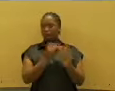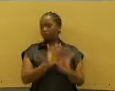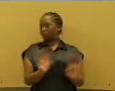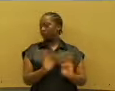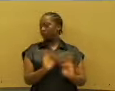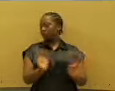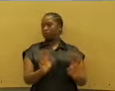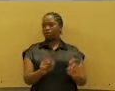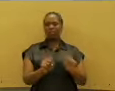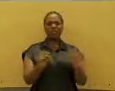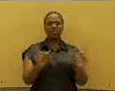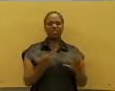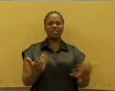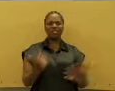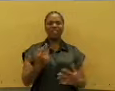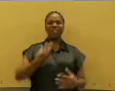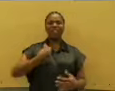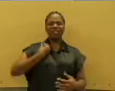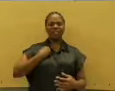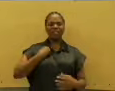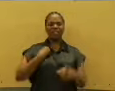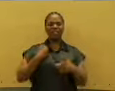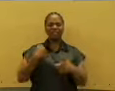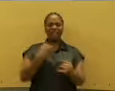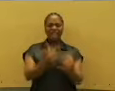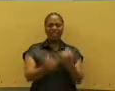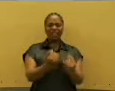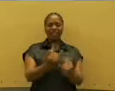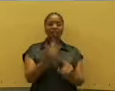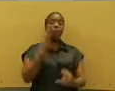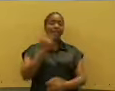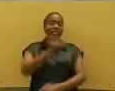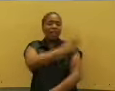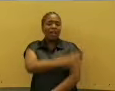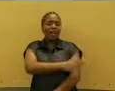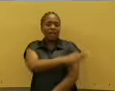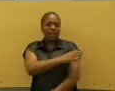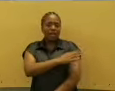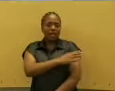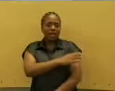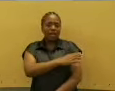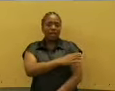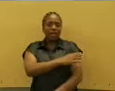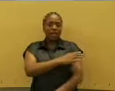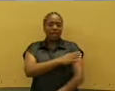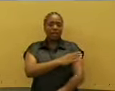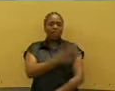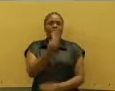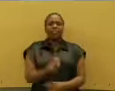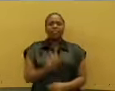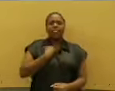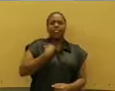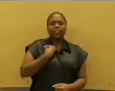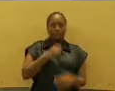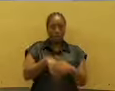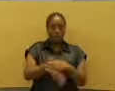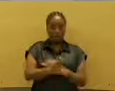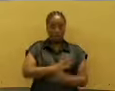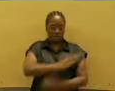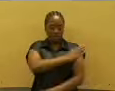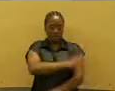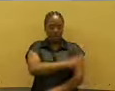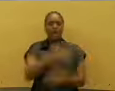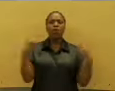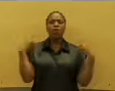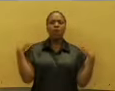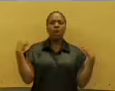then if they go to these facilities, they also face that same parental sort of power where health